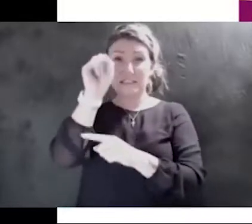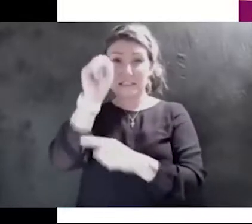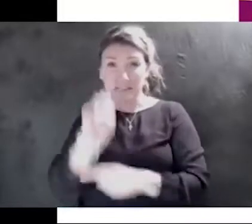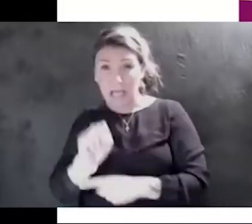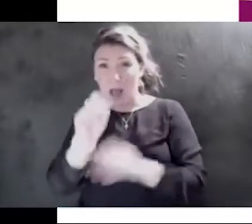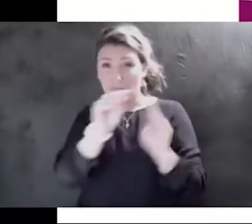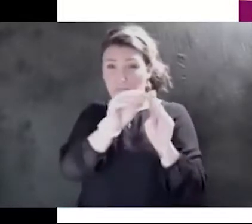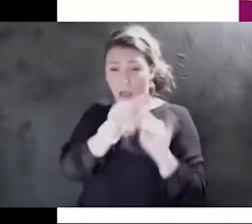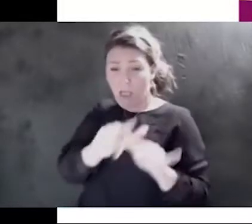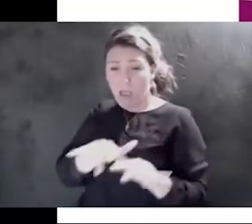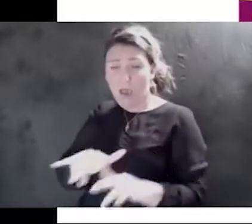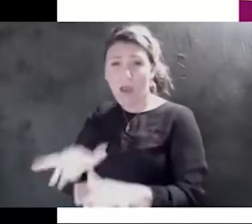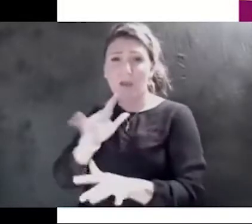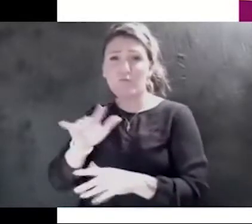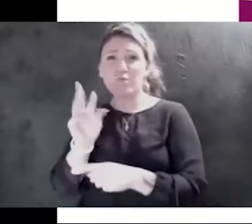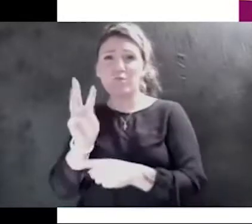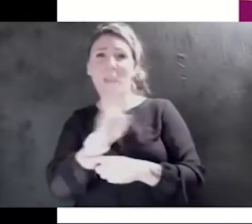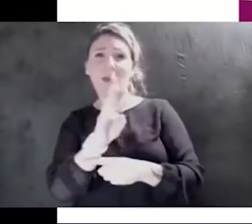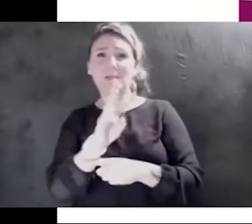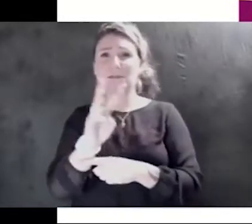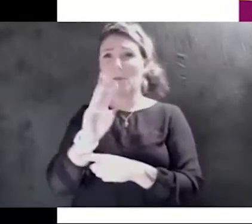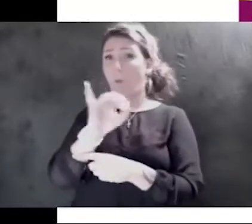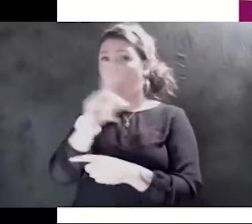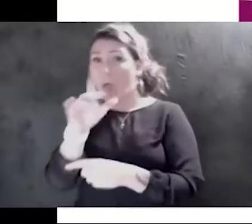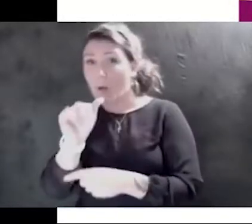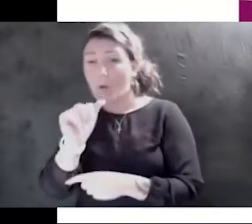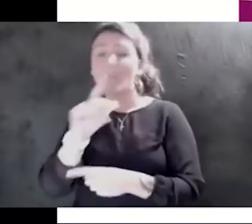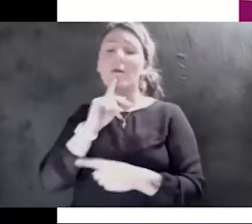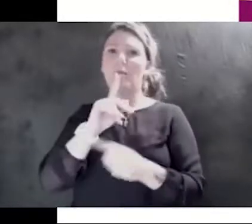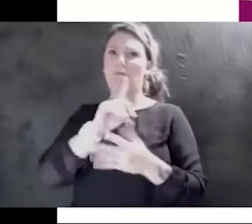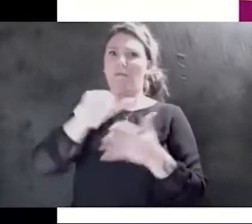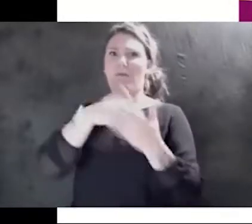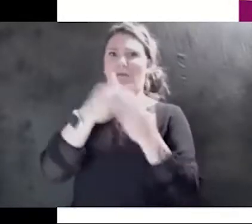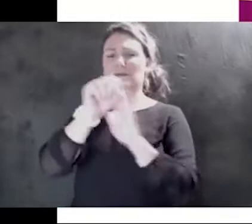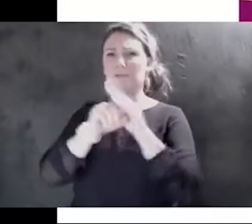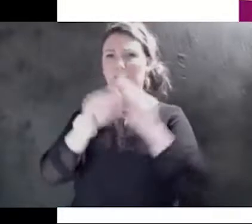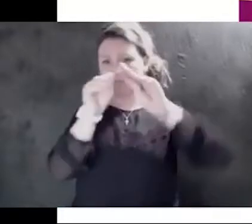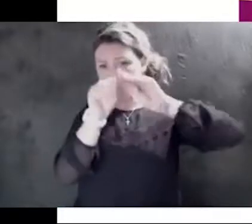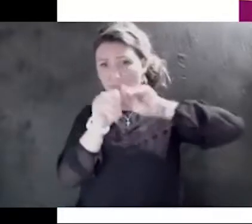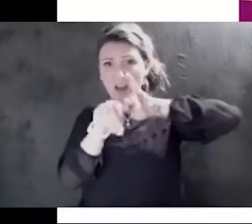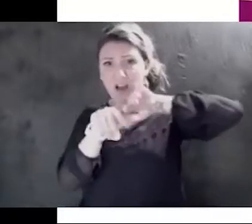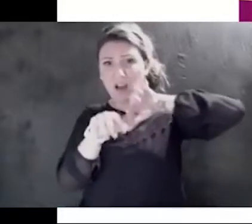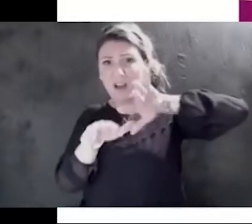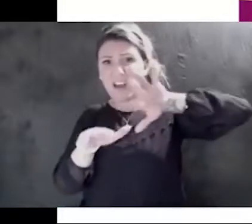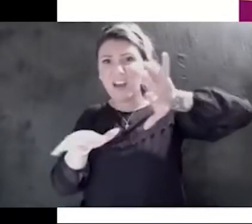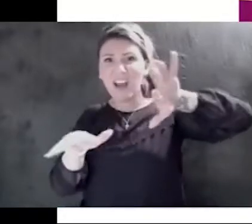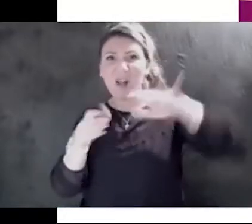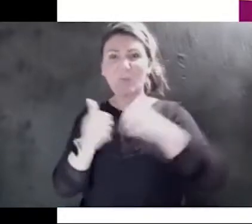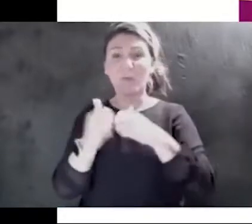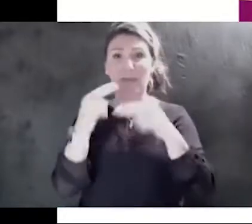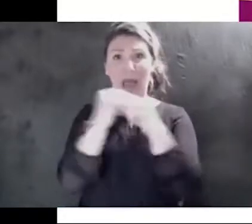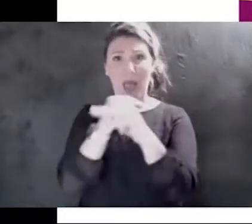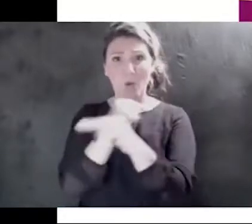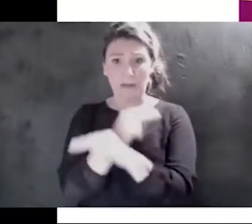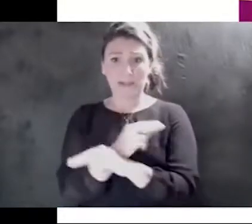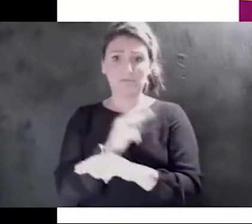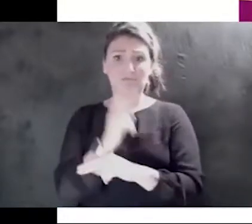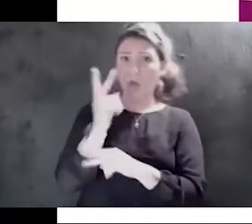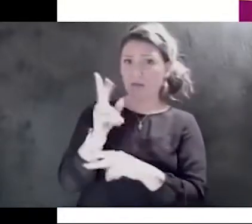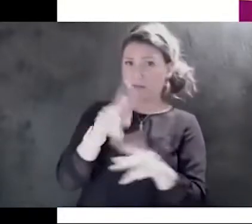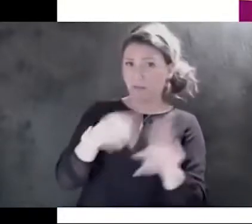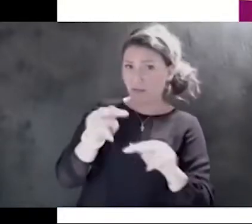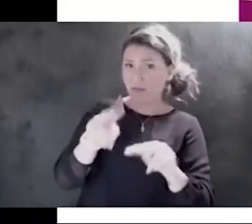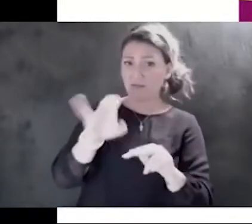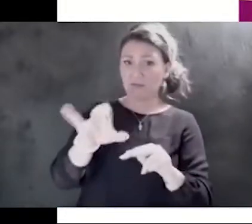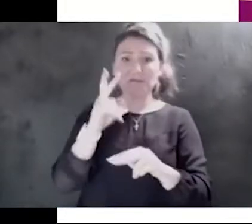and Oklahoma City. And when you look at that, what you're seeing is it's traveling along highways, right? Look at the way that's going, and it's coming up north